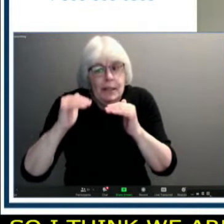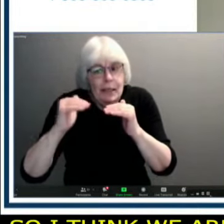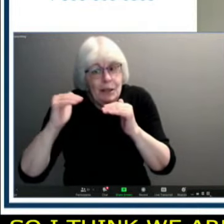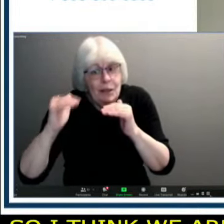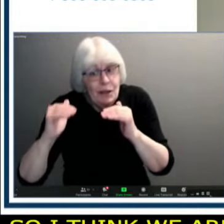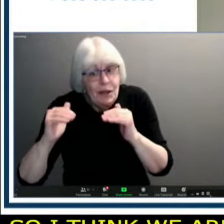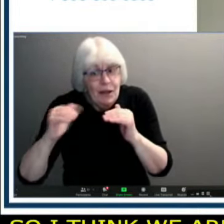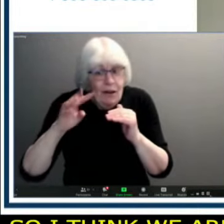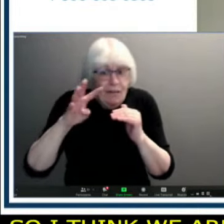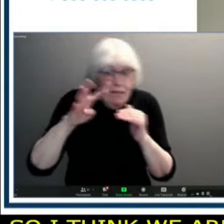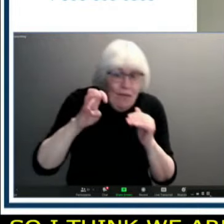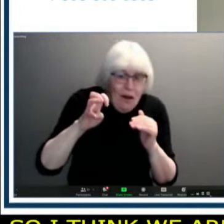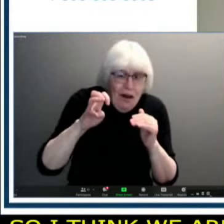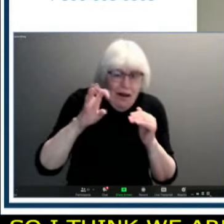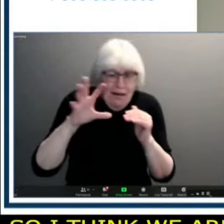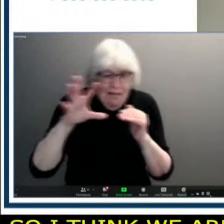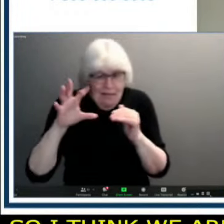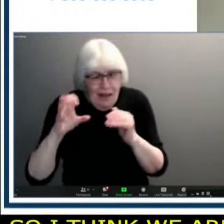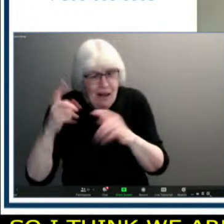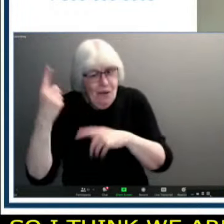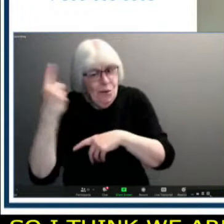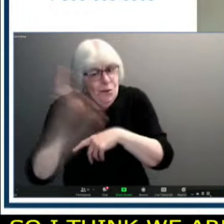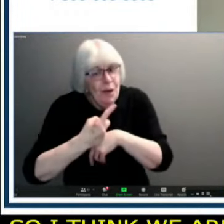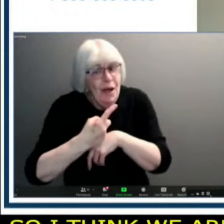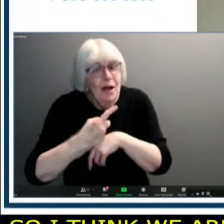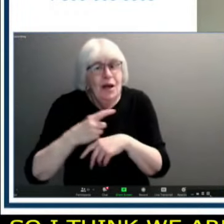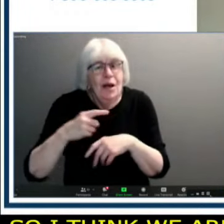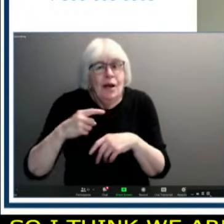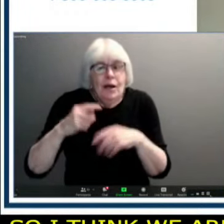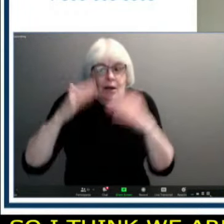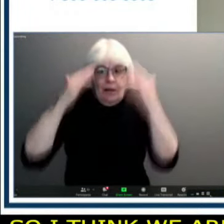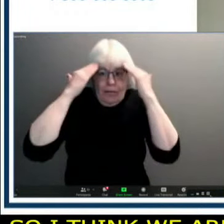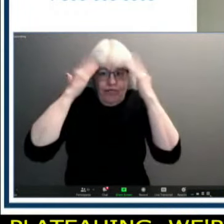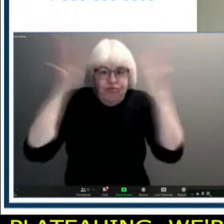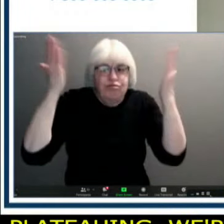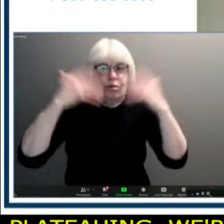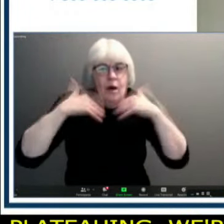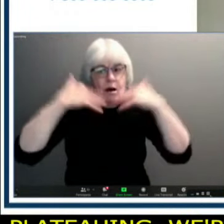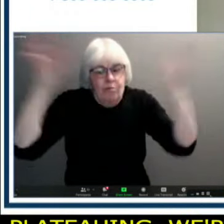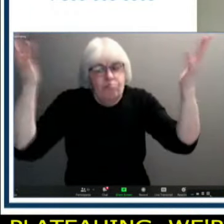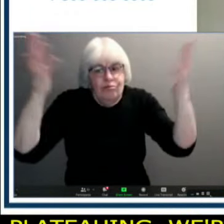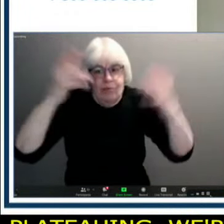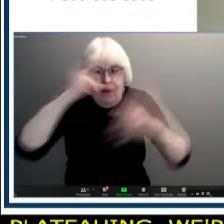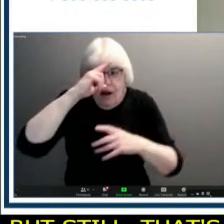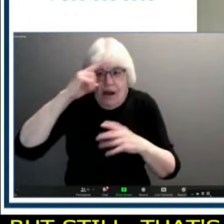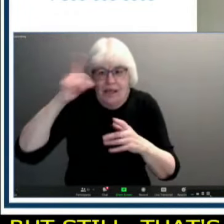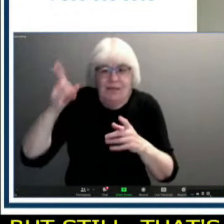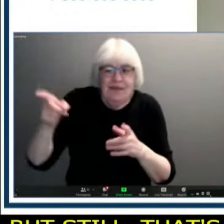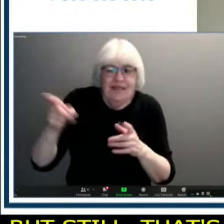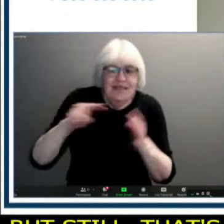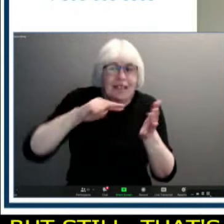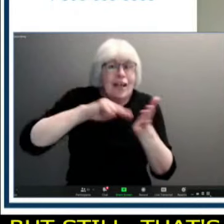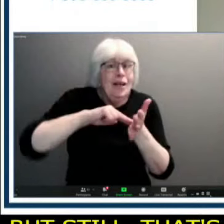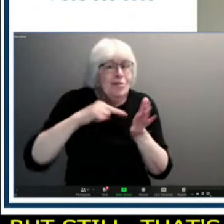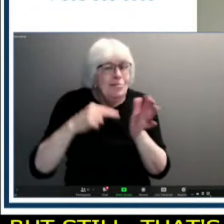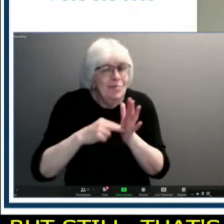day will put pressure on our healthcare system. So we have to go further and